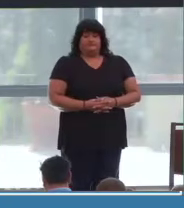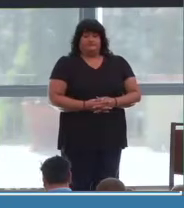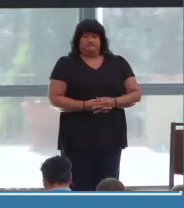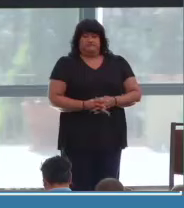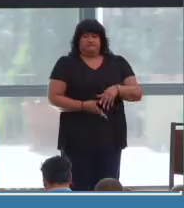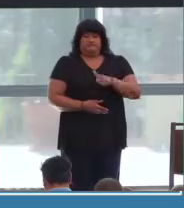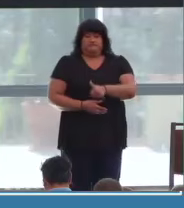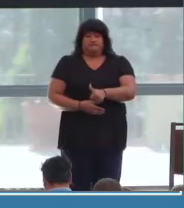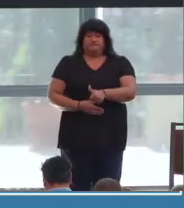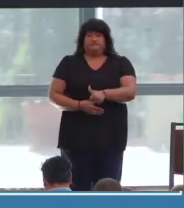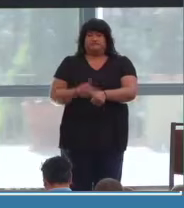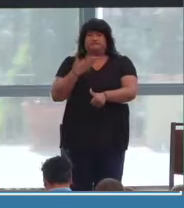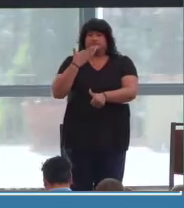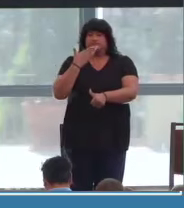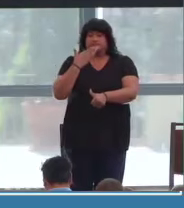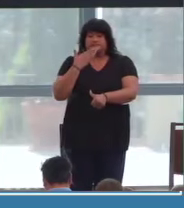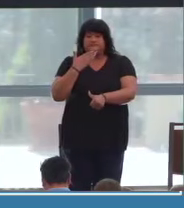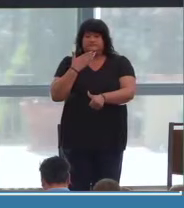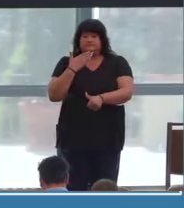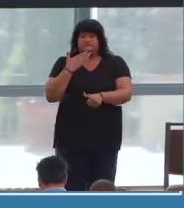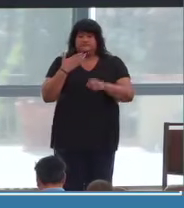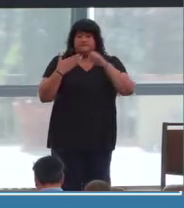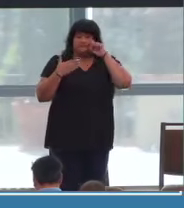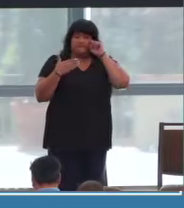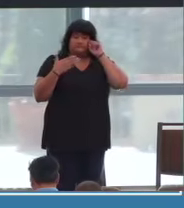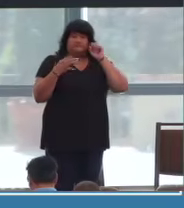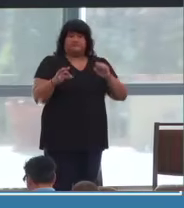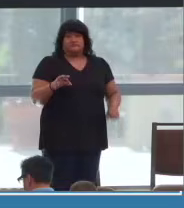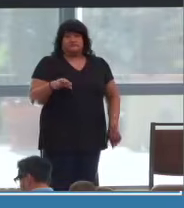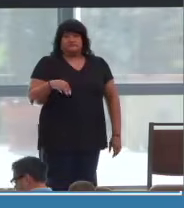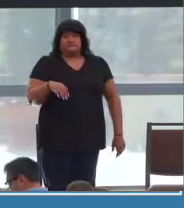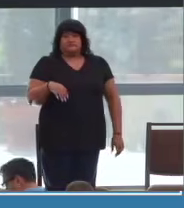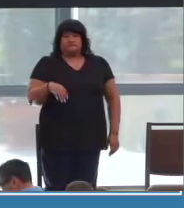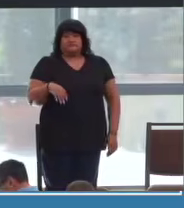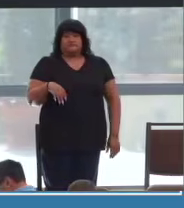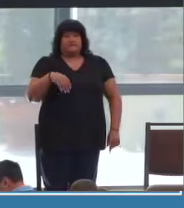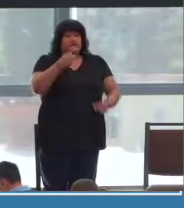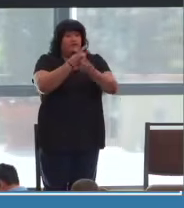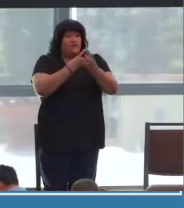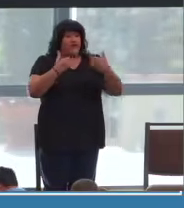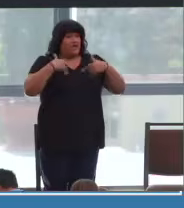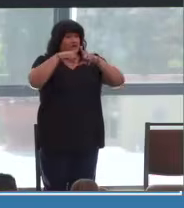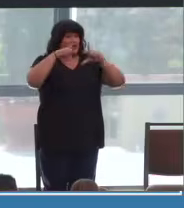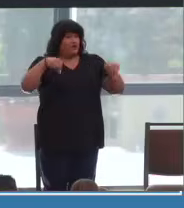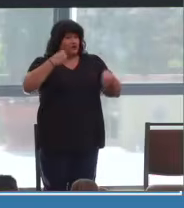If anyone has a card, you can just hold it up and I'll come around and collect them. Thank you.